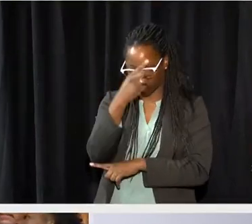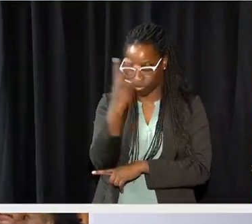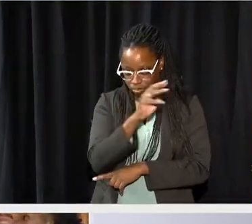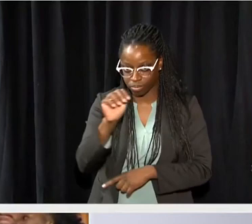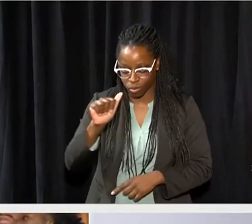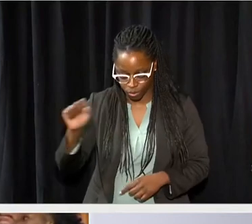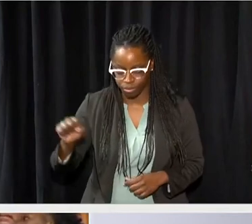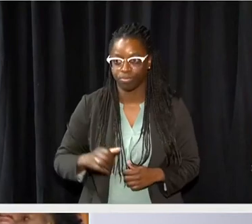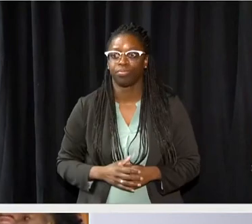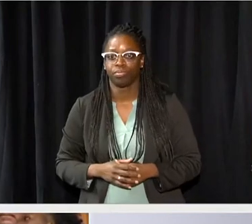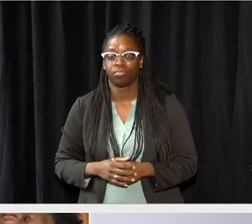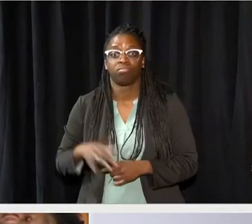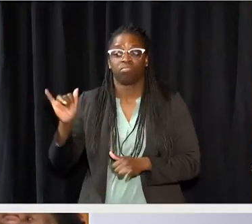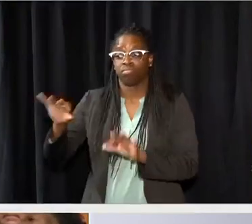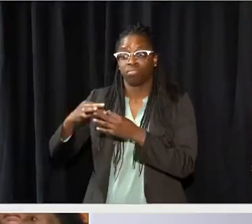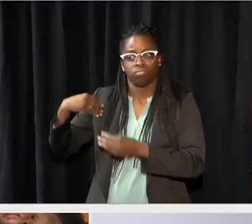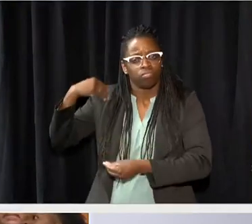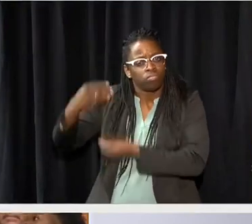God bless you.